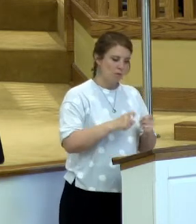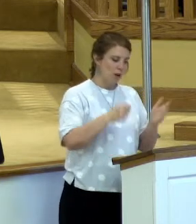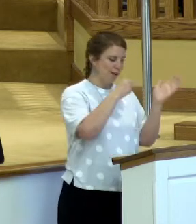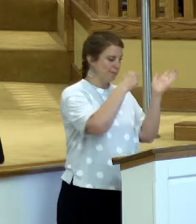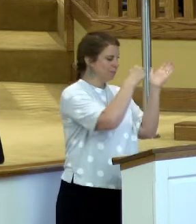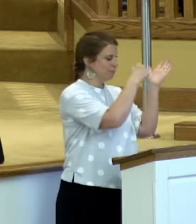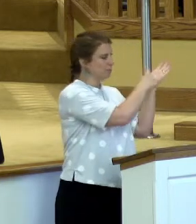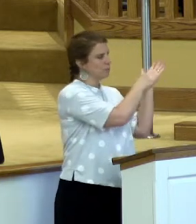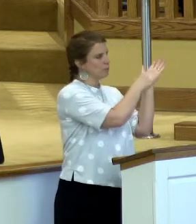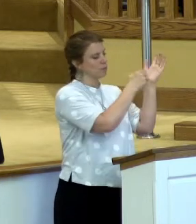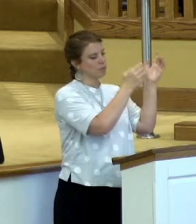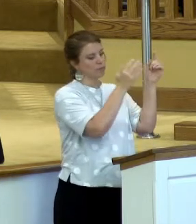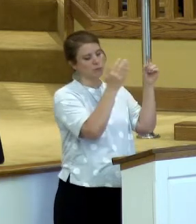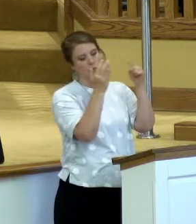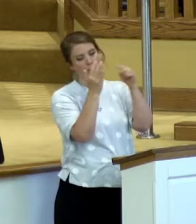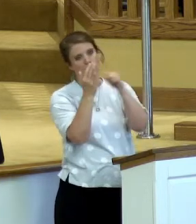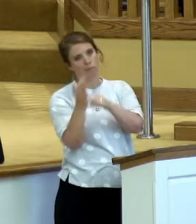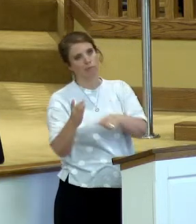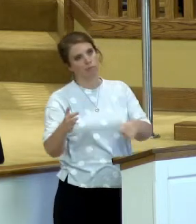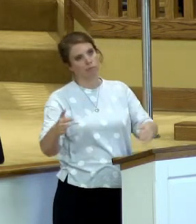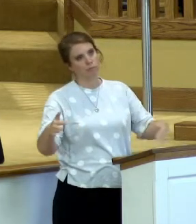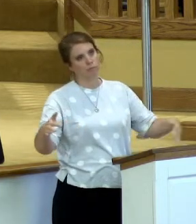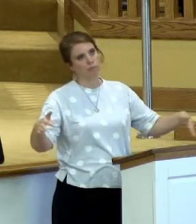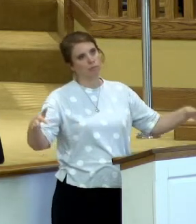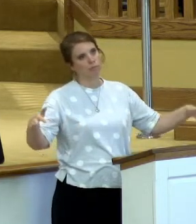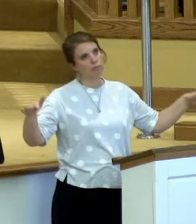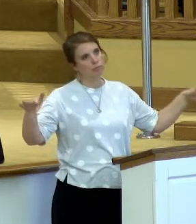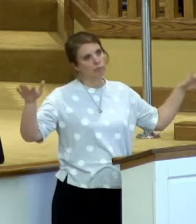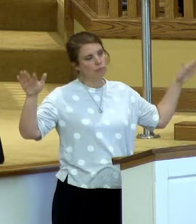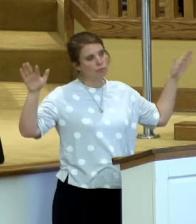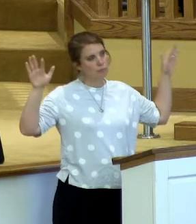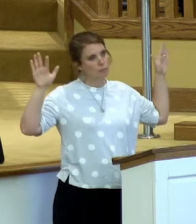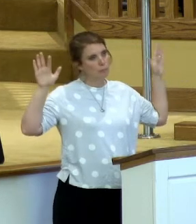One scarred hand to the other.